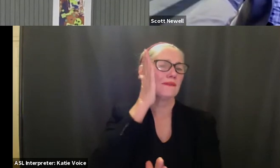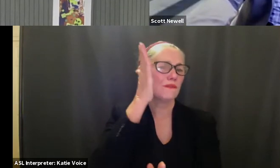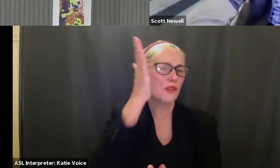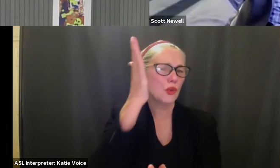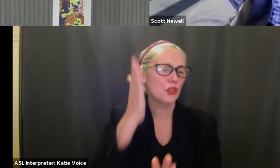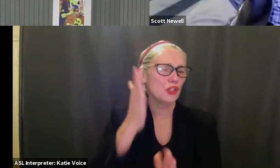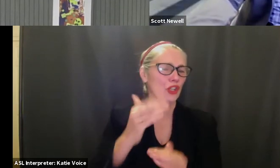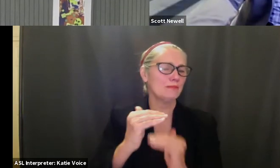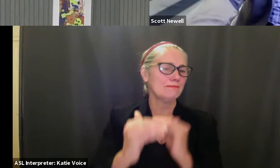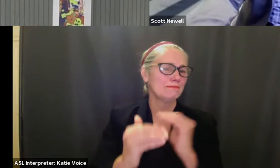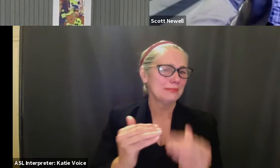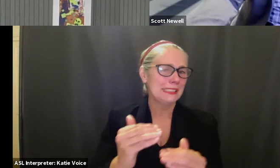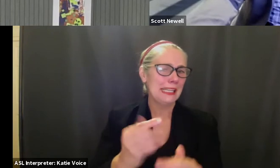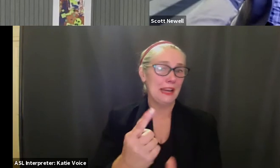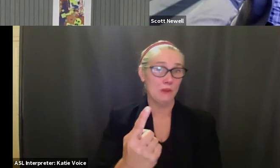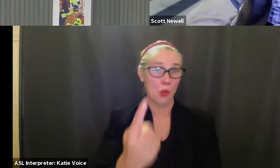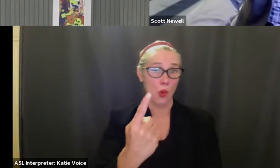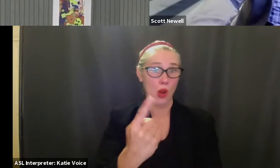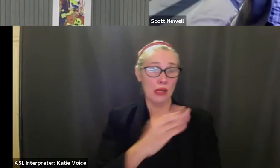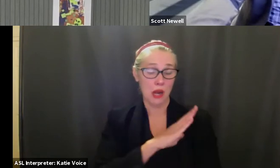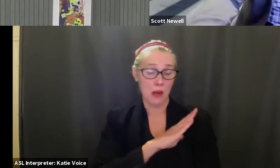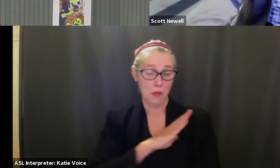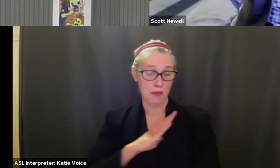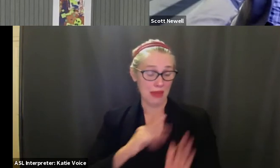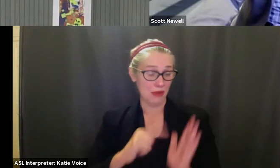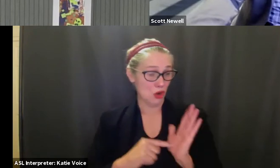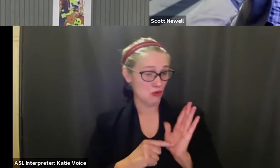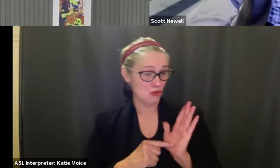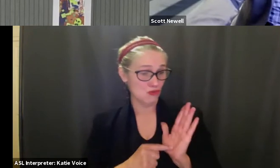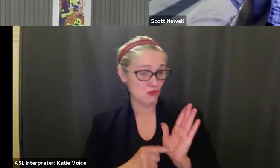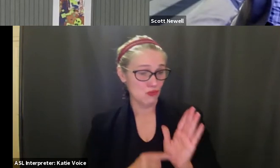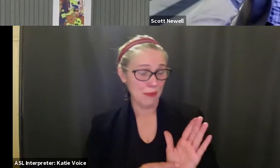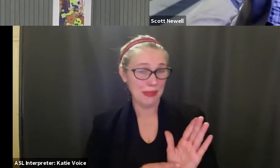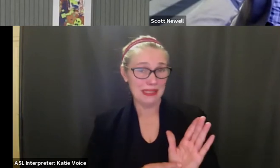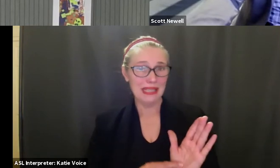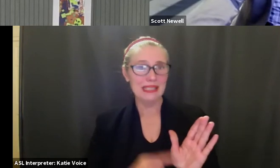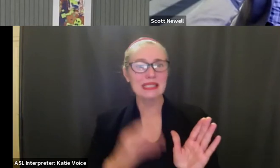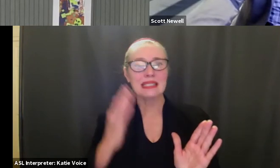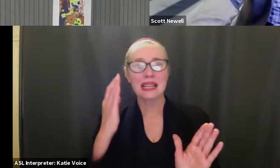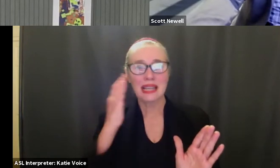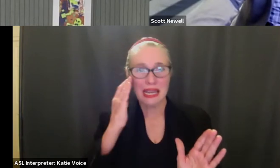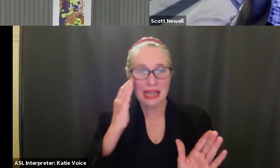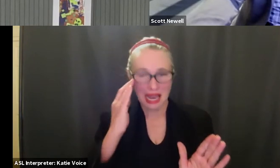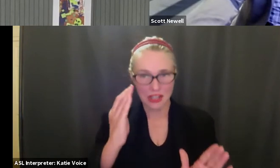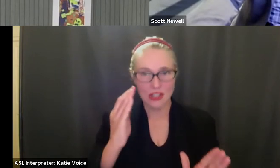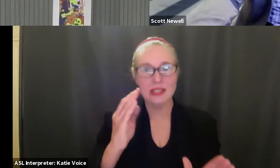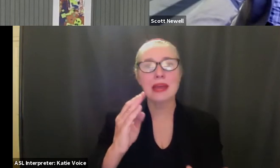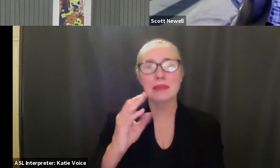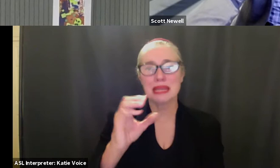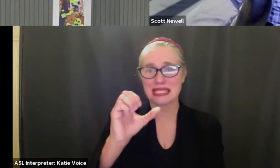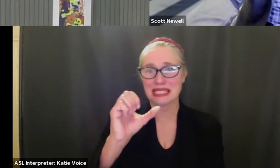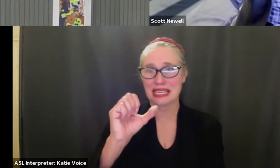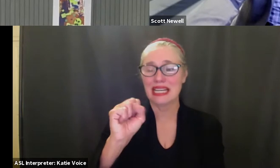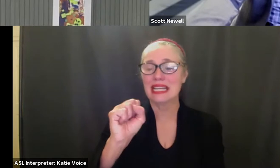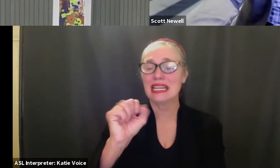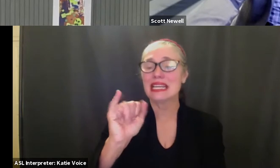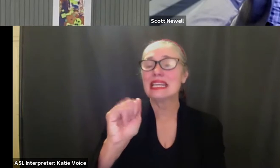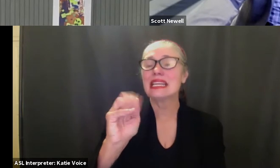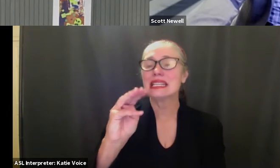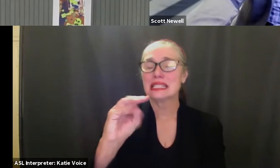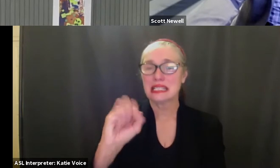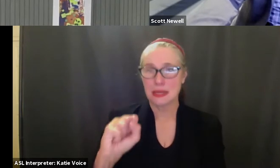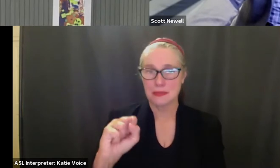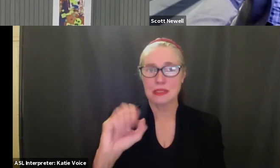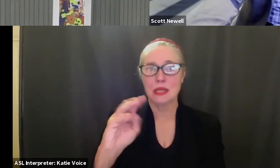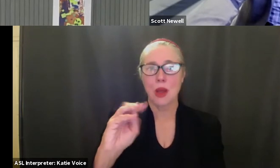if one board member really represents i understand uh to miss mountain's point once you're on the board you represent all of the schools